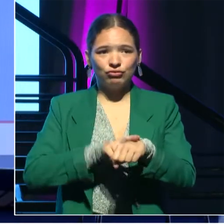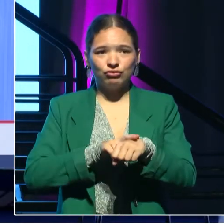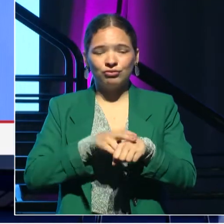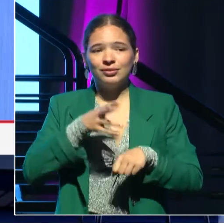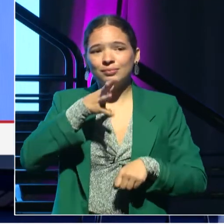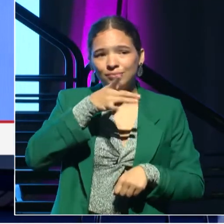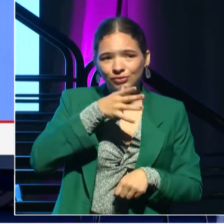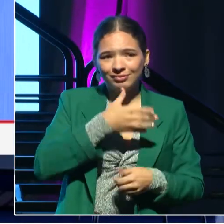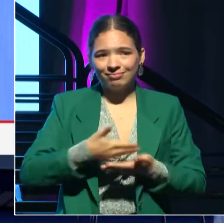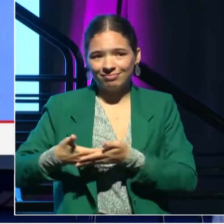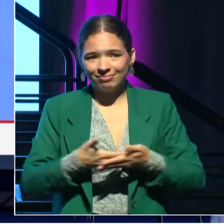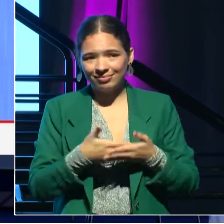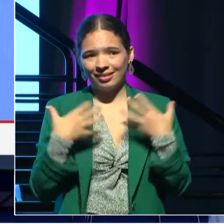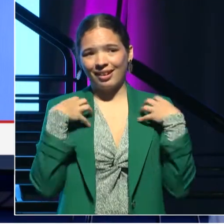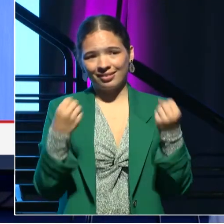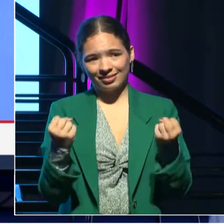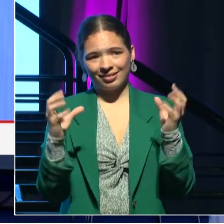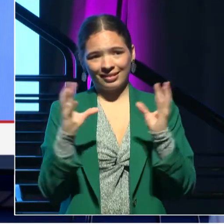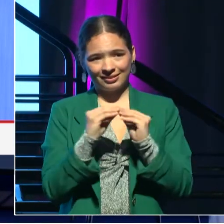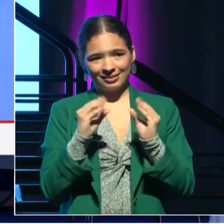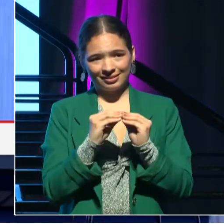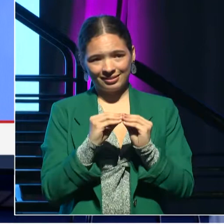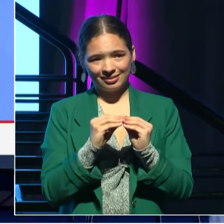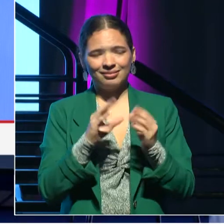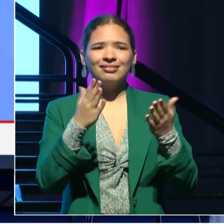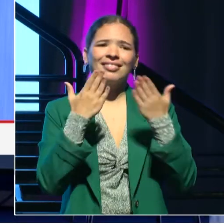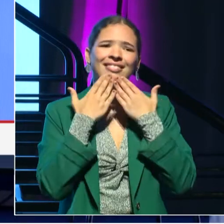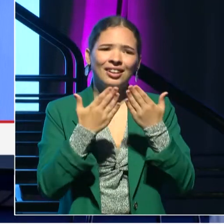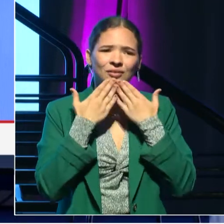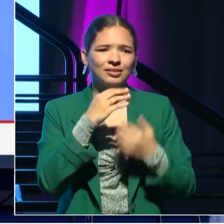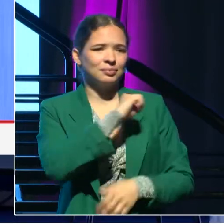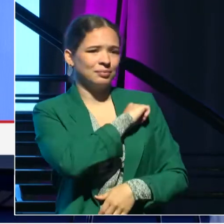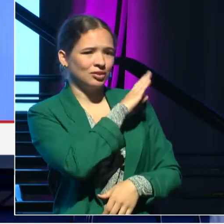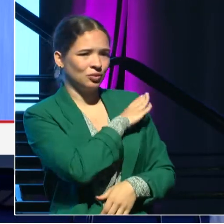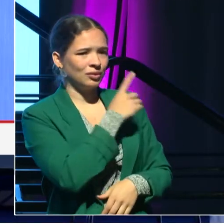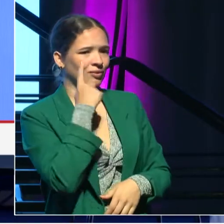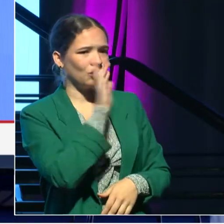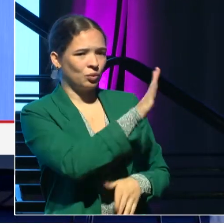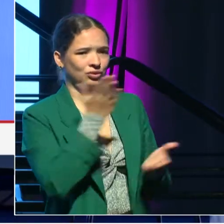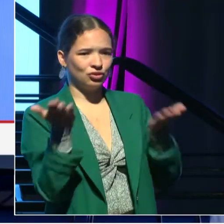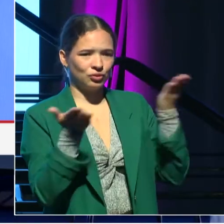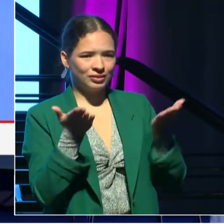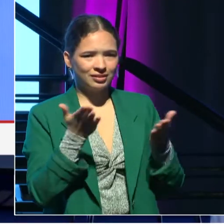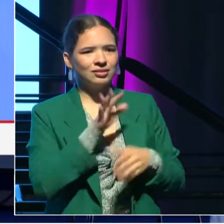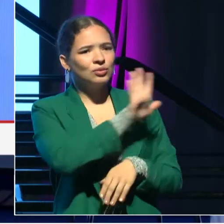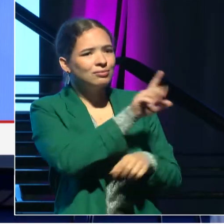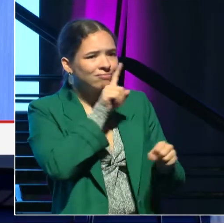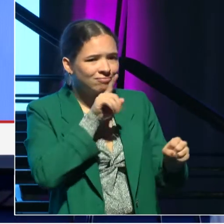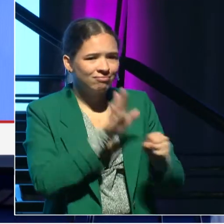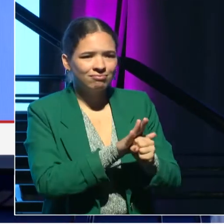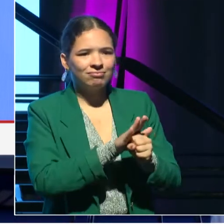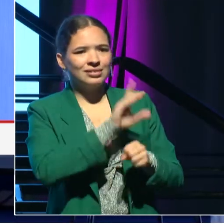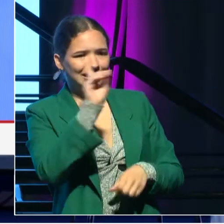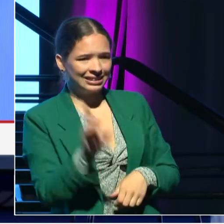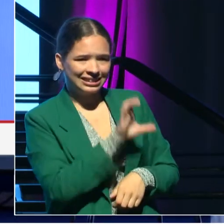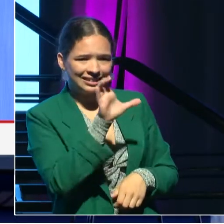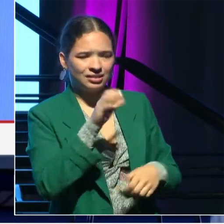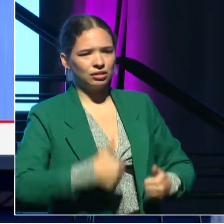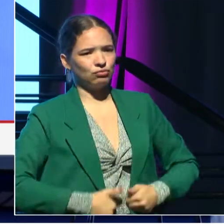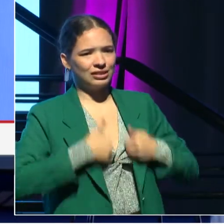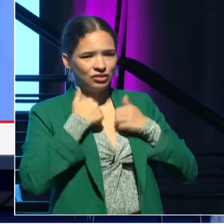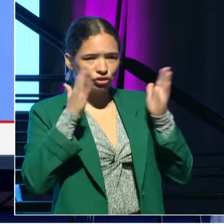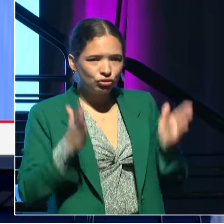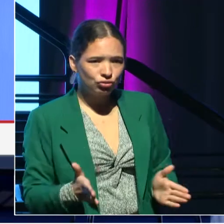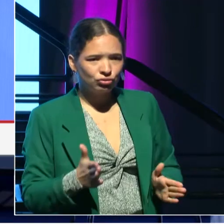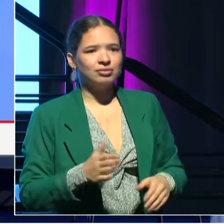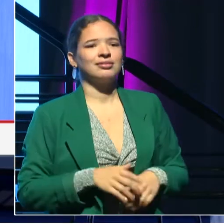Summit. Thank you, Mayor Bowser, for your service and commitment to the District of Columbia and its residents,